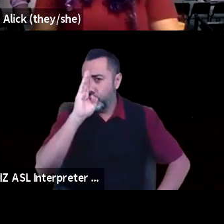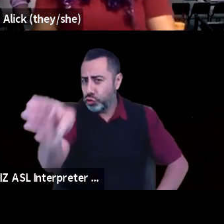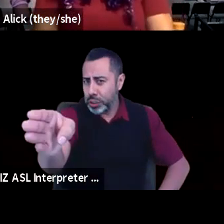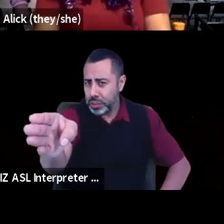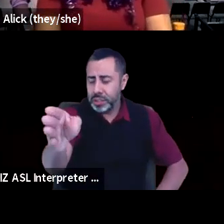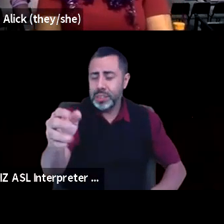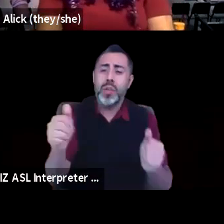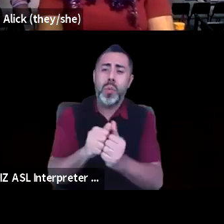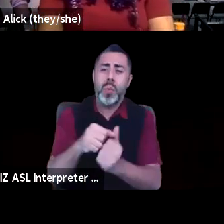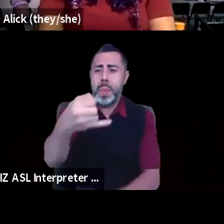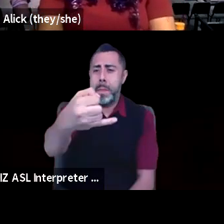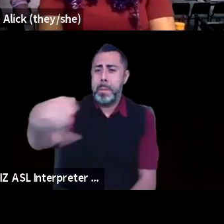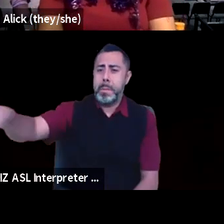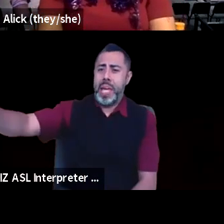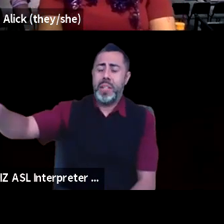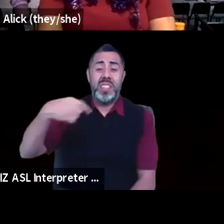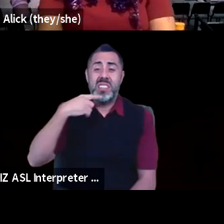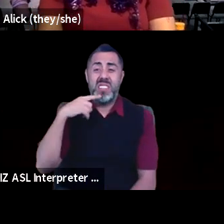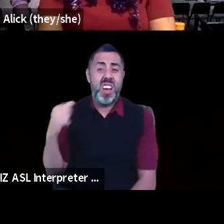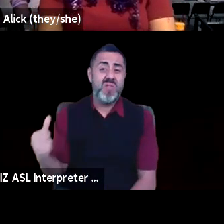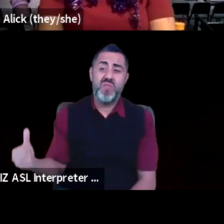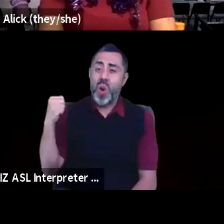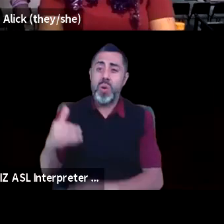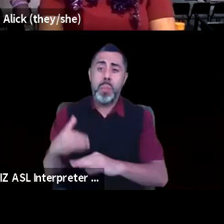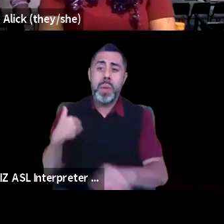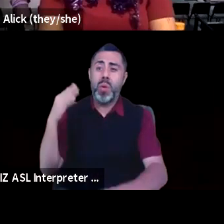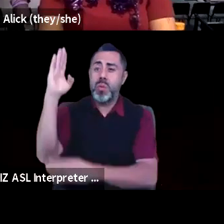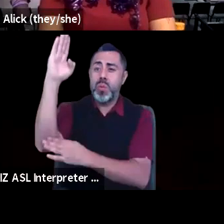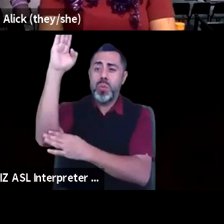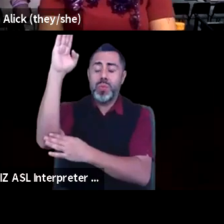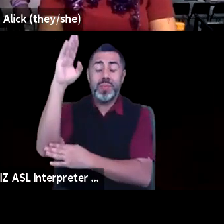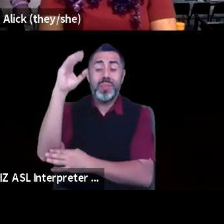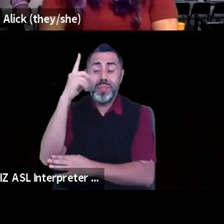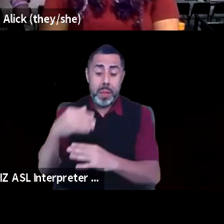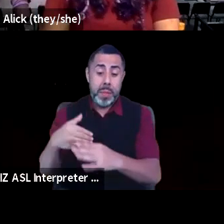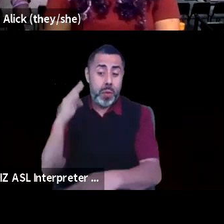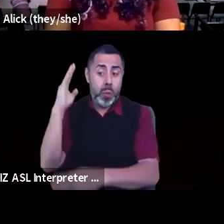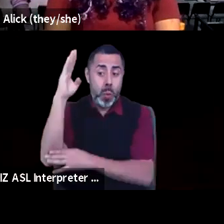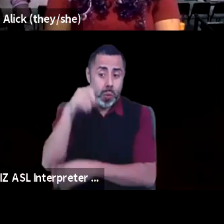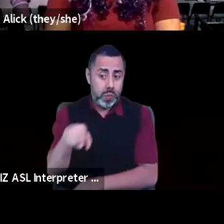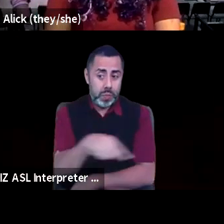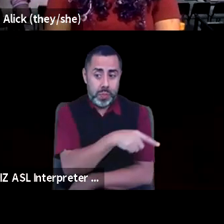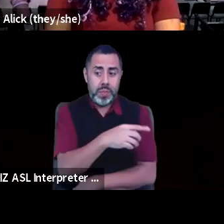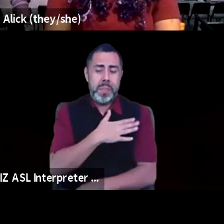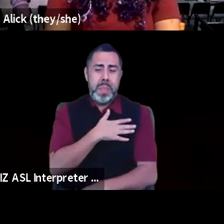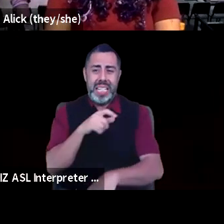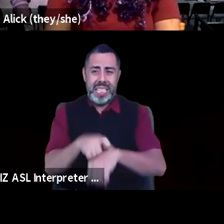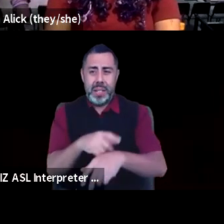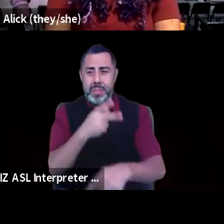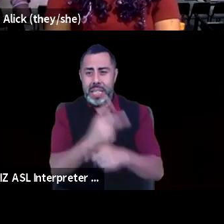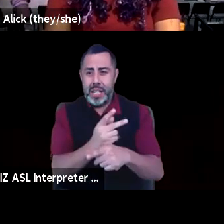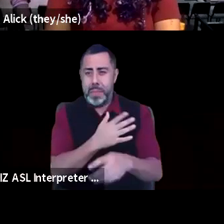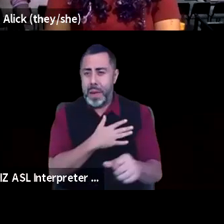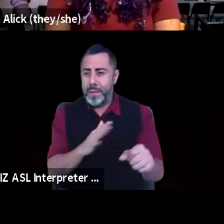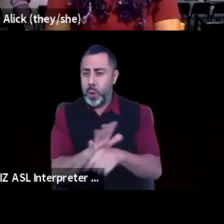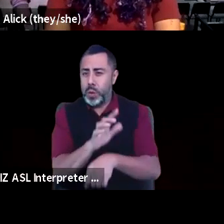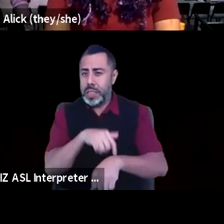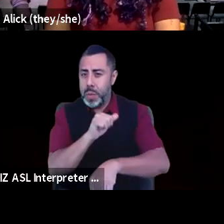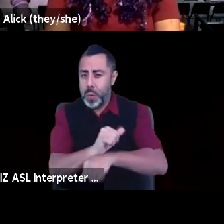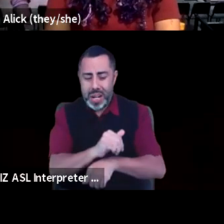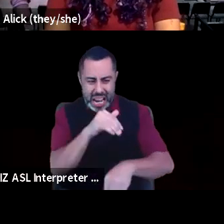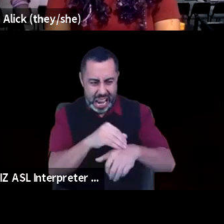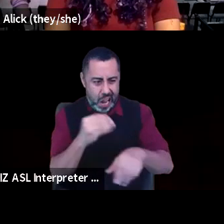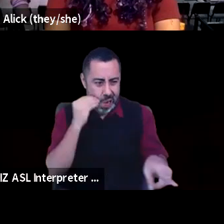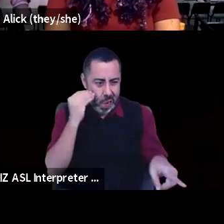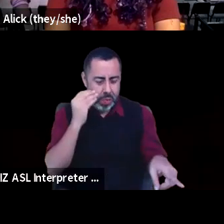you before noon. I'm not Zooming with you before noon, because that is time that I need to care for my full-time work here in my home and here in my